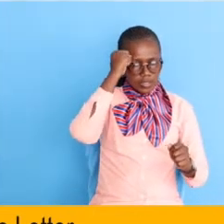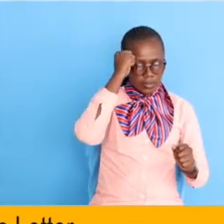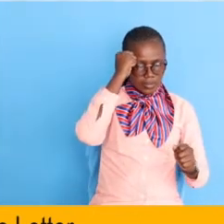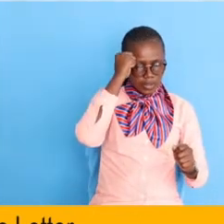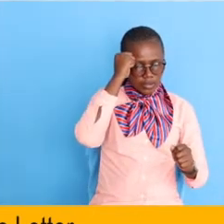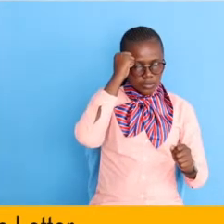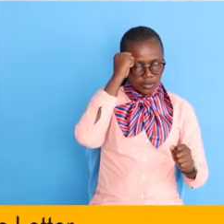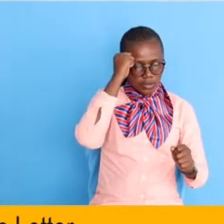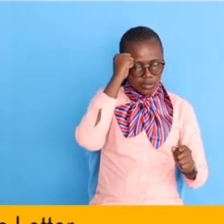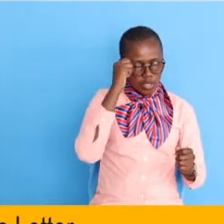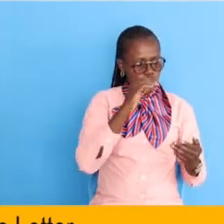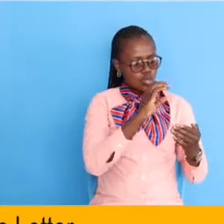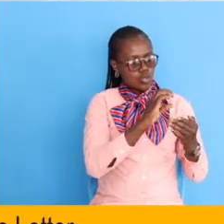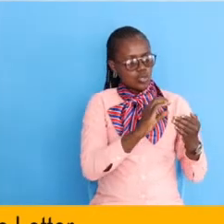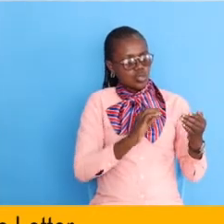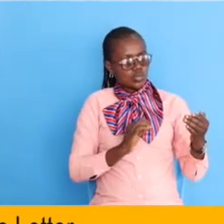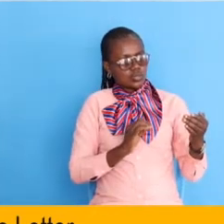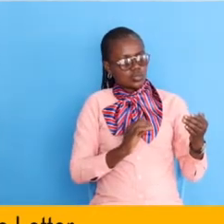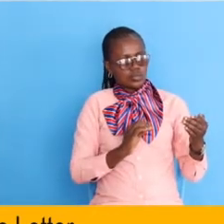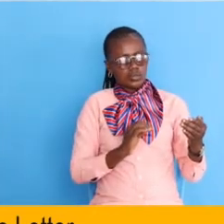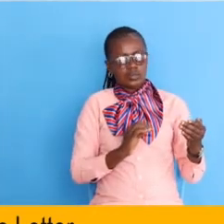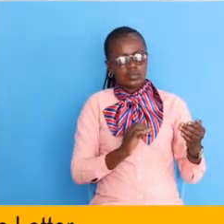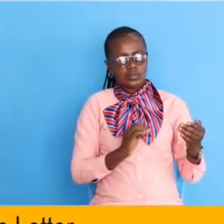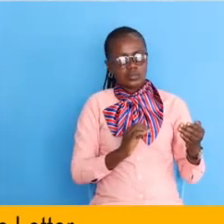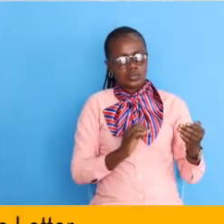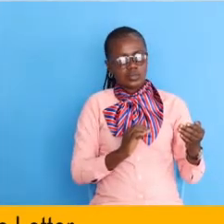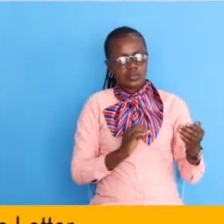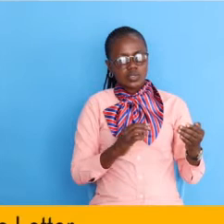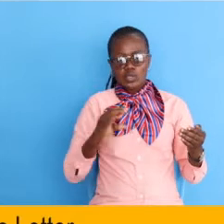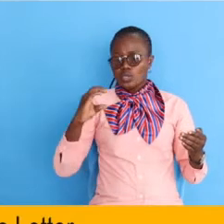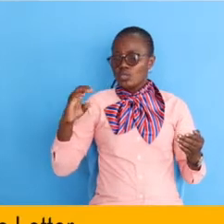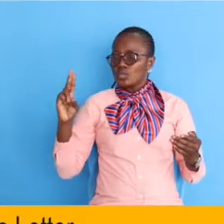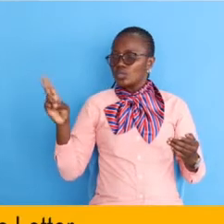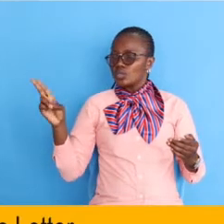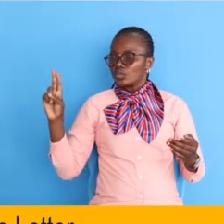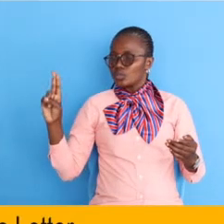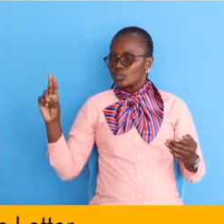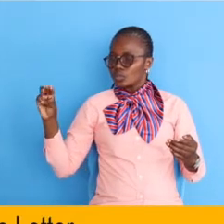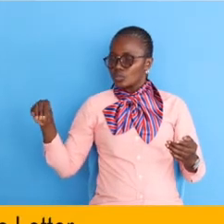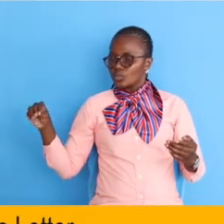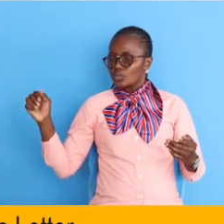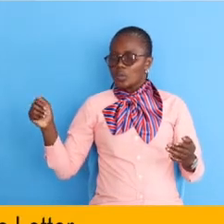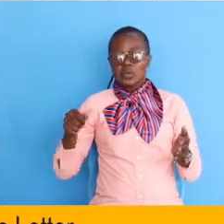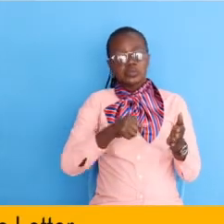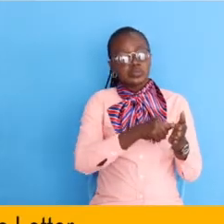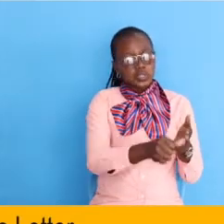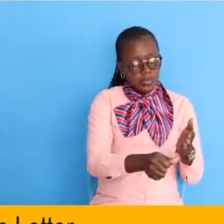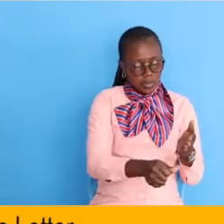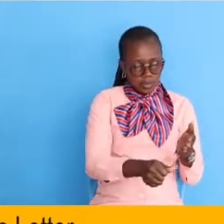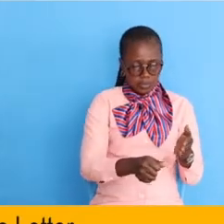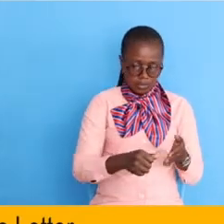remind about what? You remind about the Chuma paying the money about the items and or the groceries that